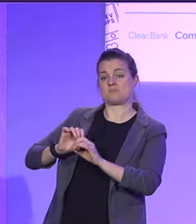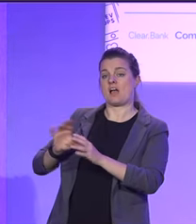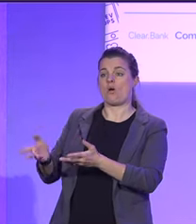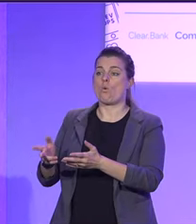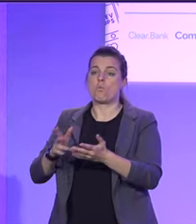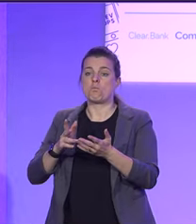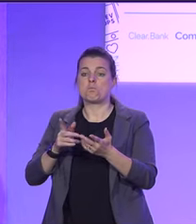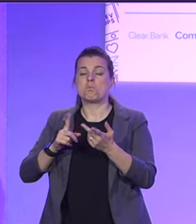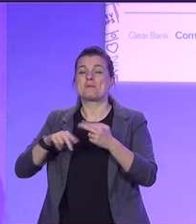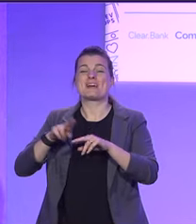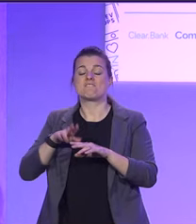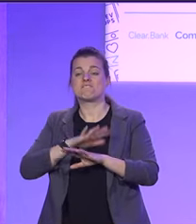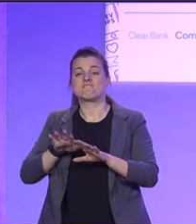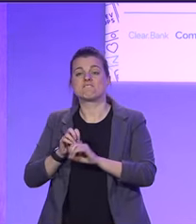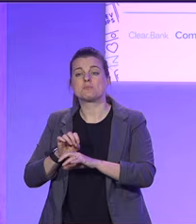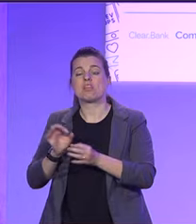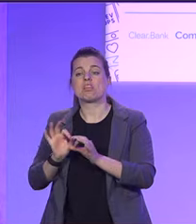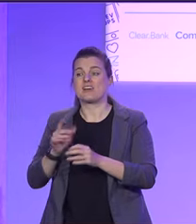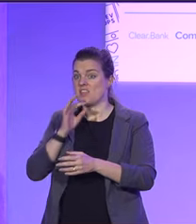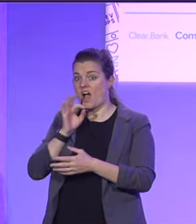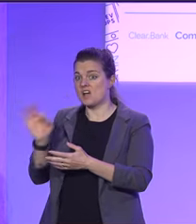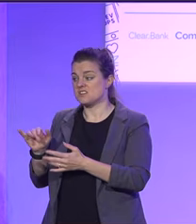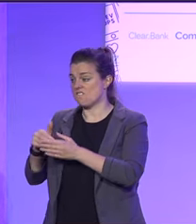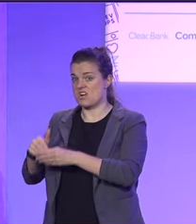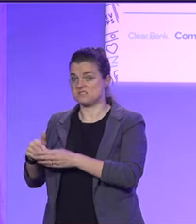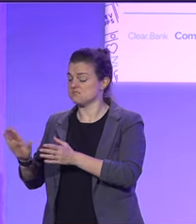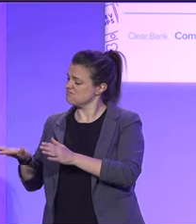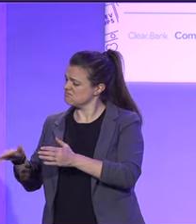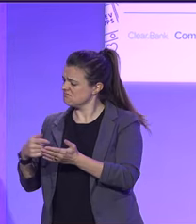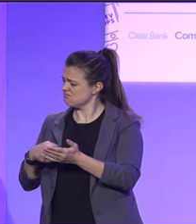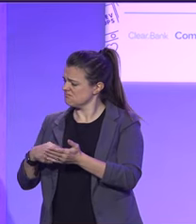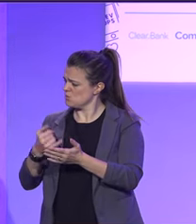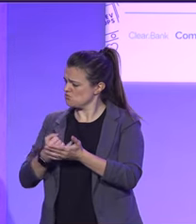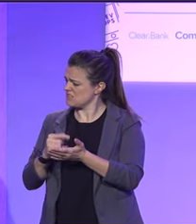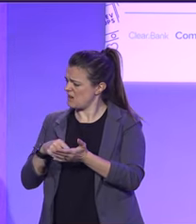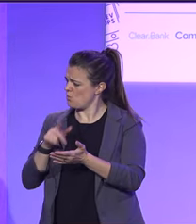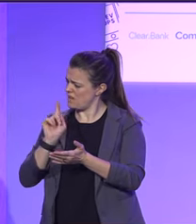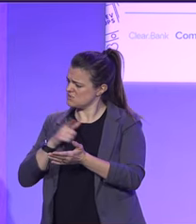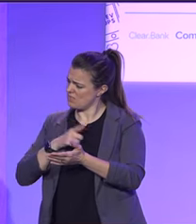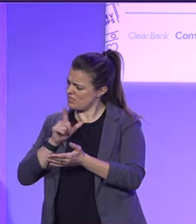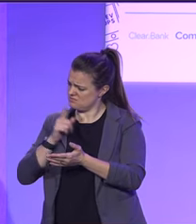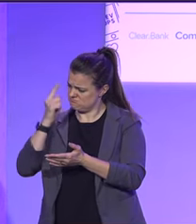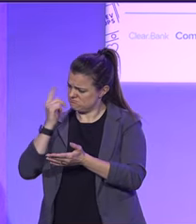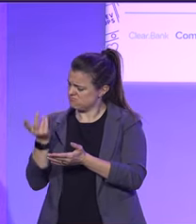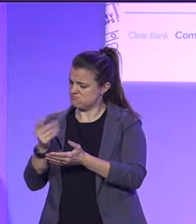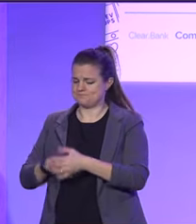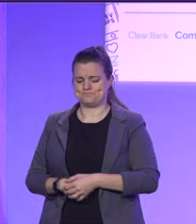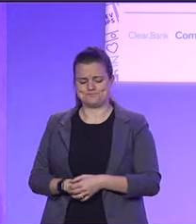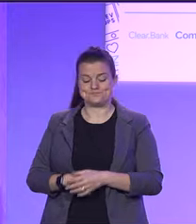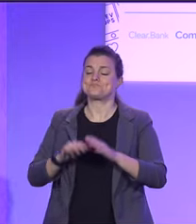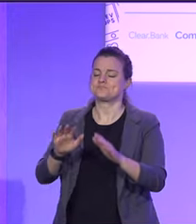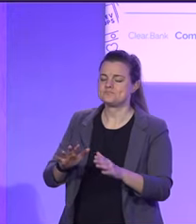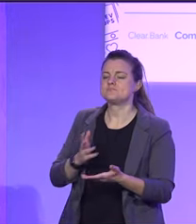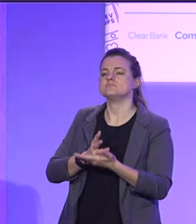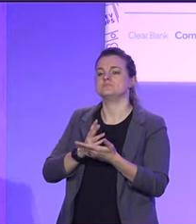But I would also say that it takes a lot of time to write a conference talk. As I said, 45 minutes per slide. We should be thinking of ways we can make